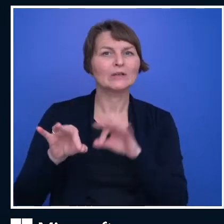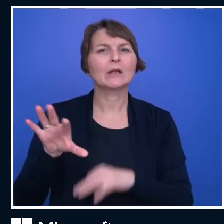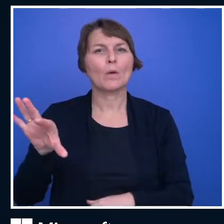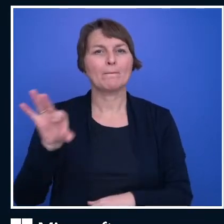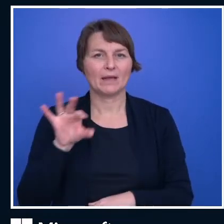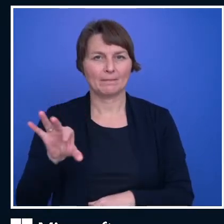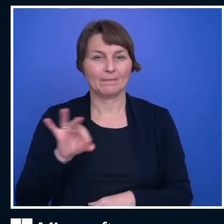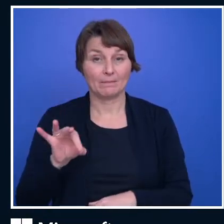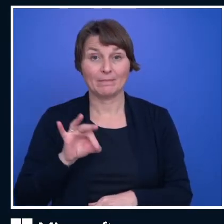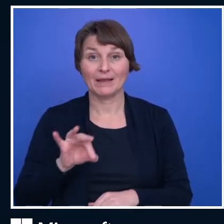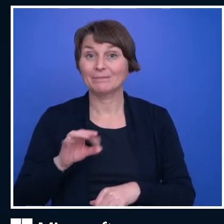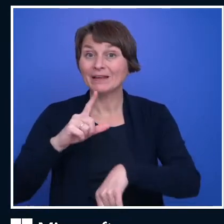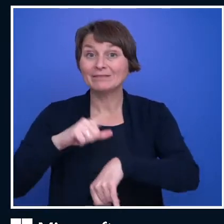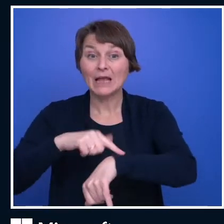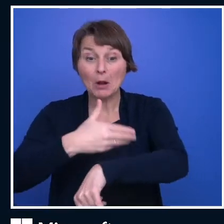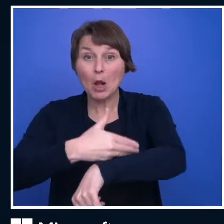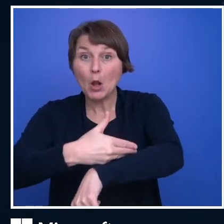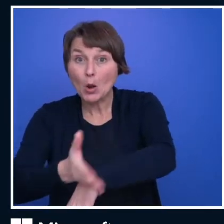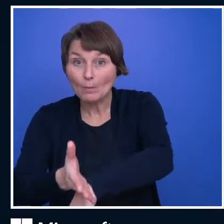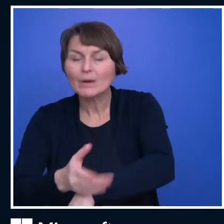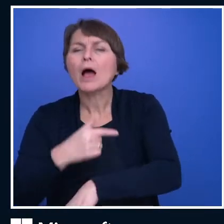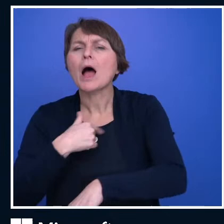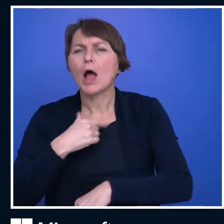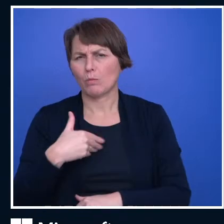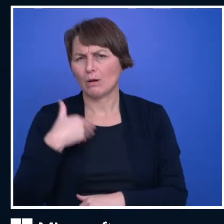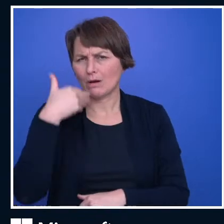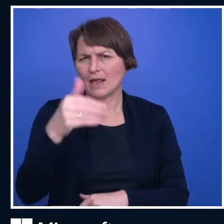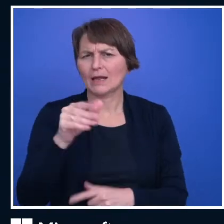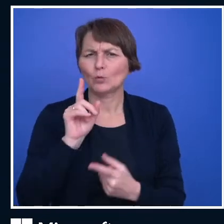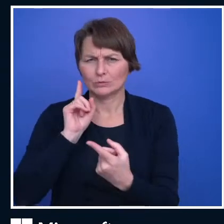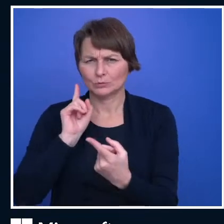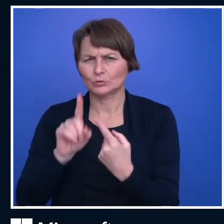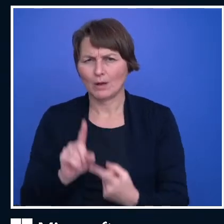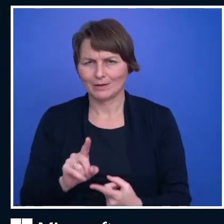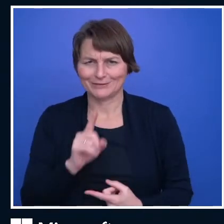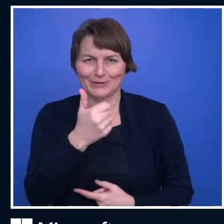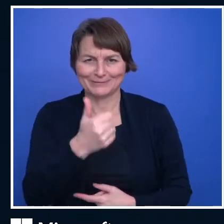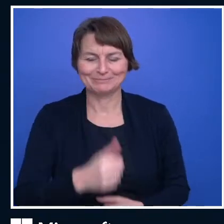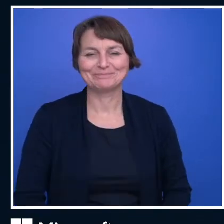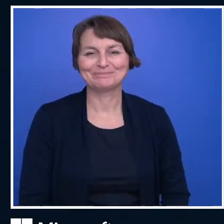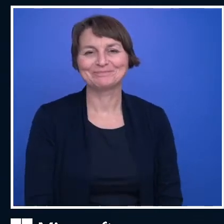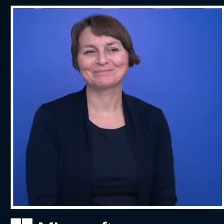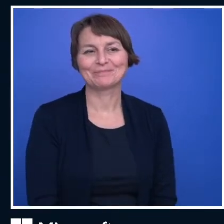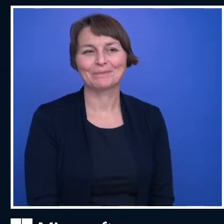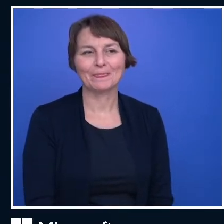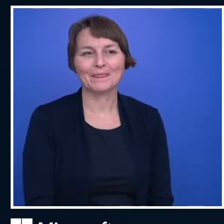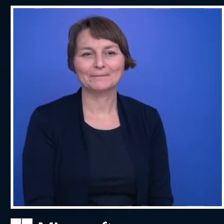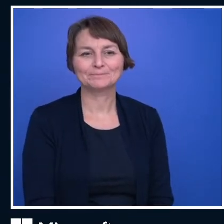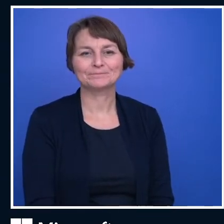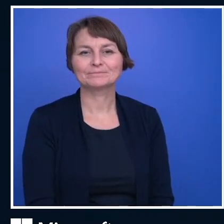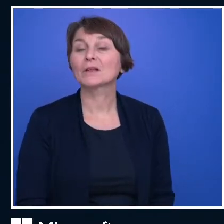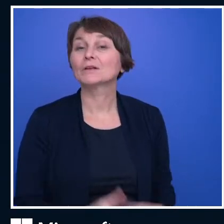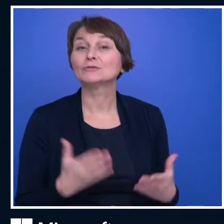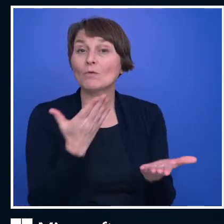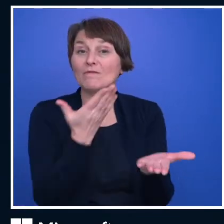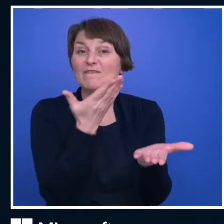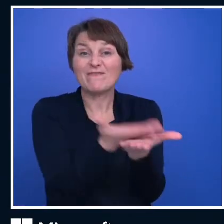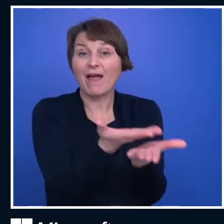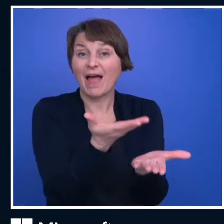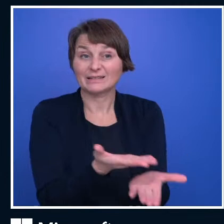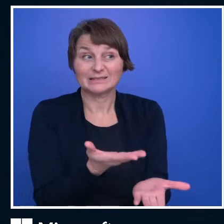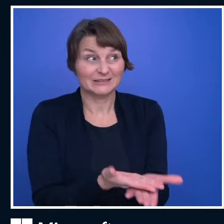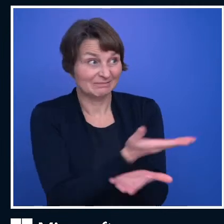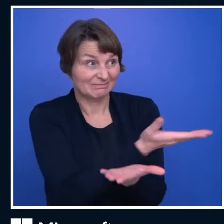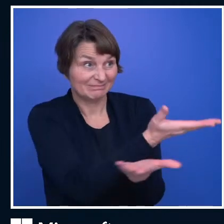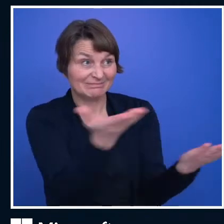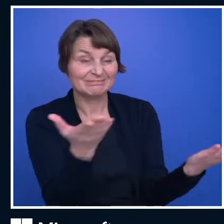chat afterwards and interacting with you. So what are the facts? We always need to look at